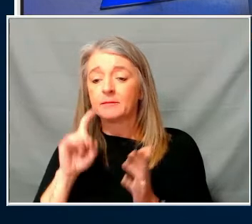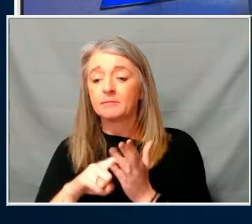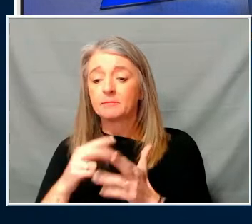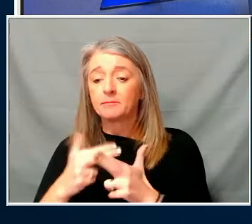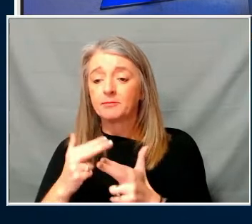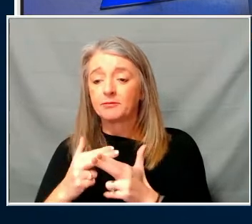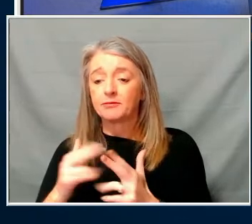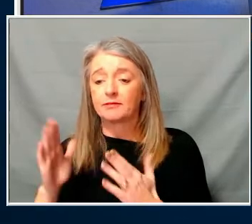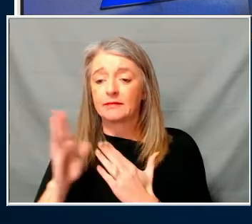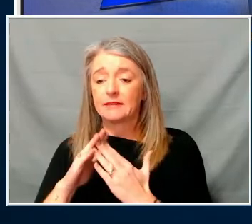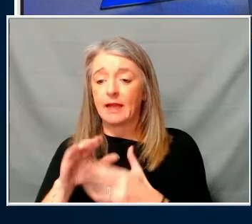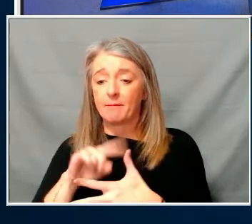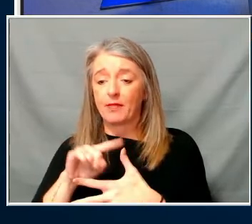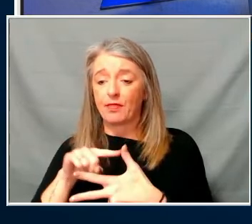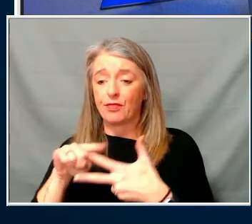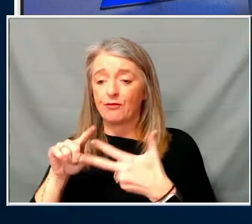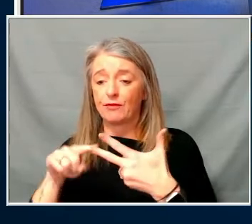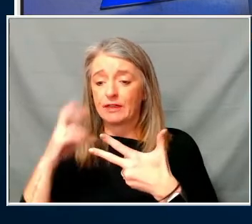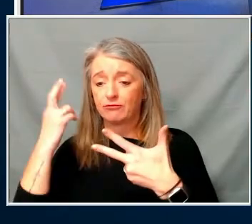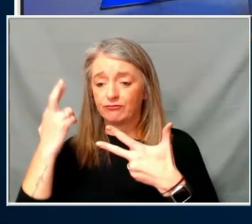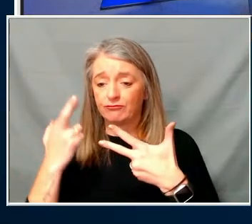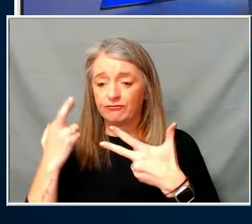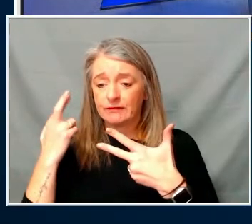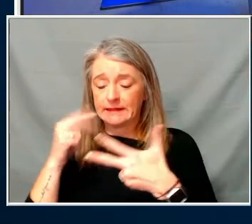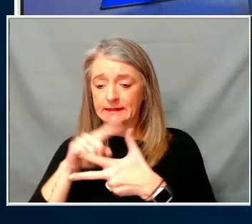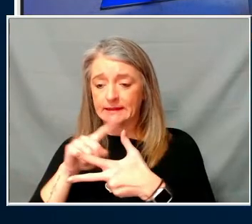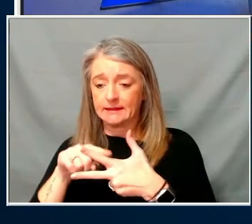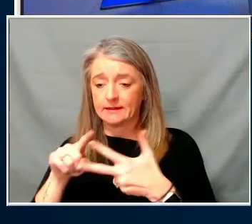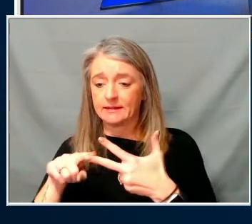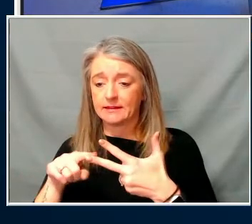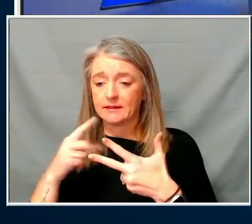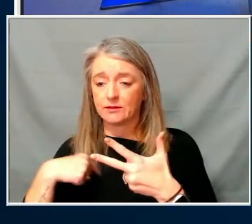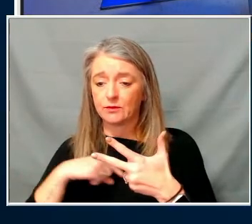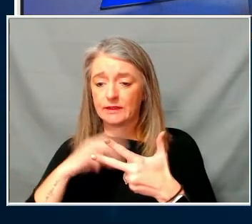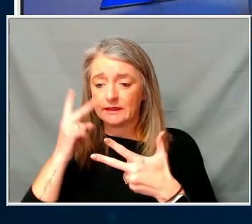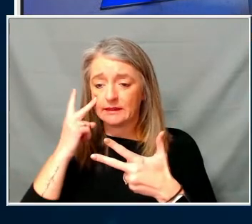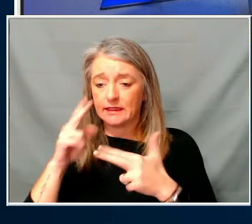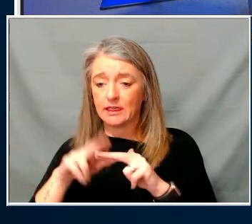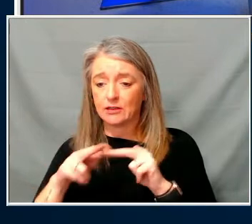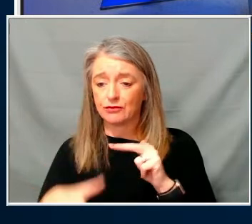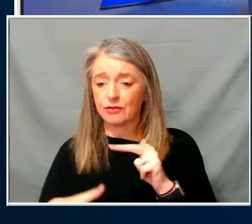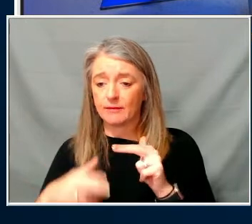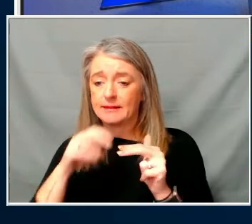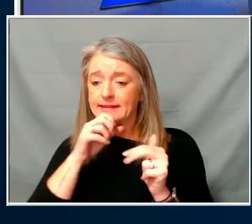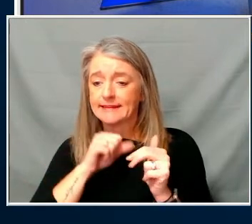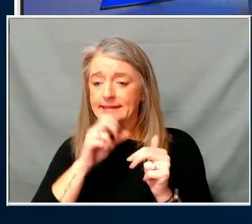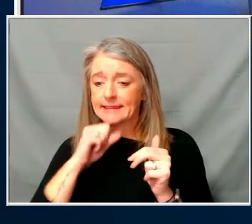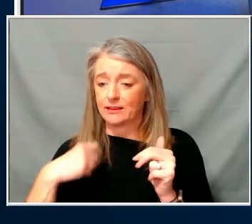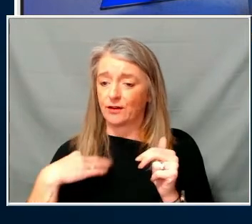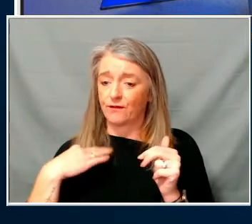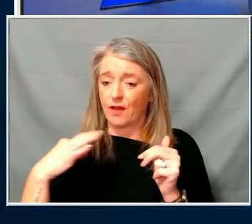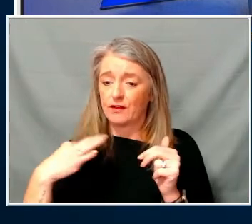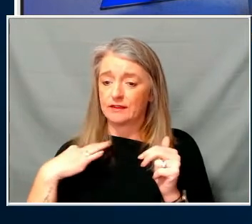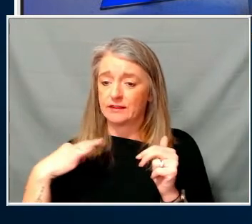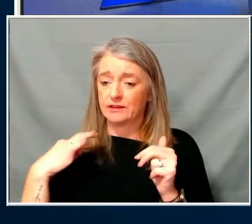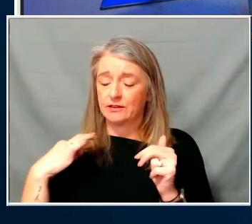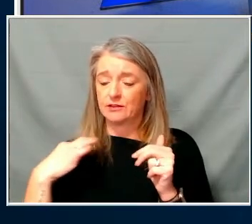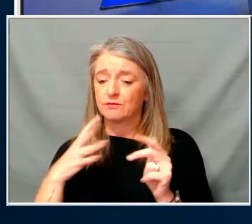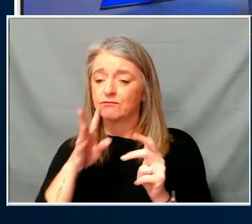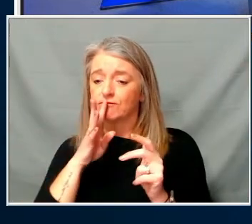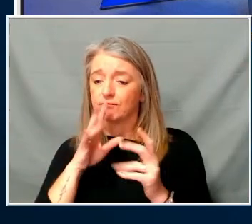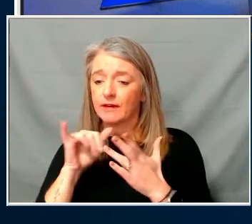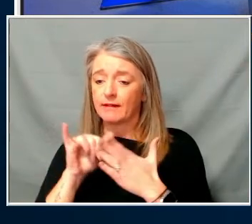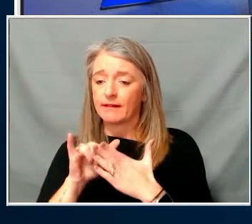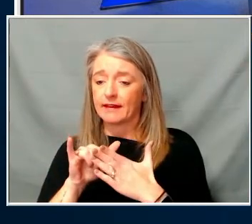top 3 reasons that we saw a drop in senior volunteers. We talk about that, Vanessa,